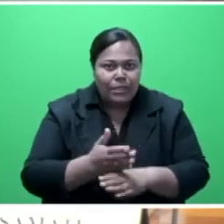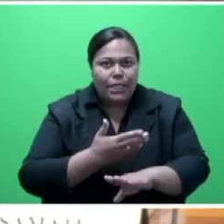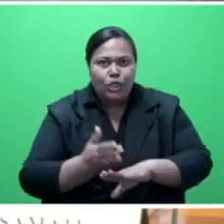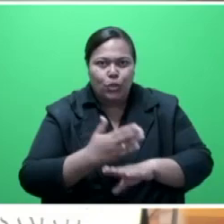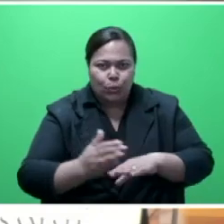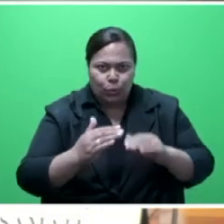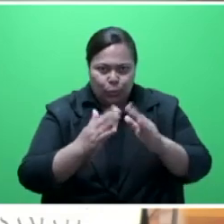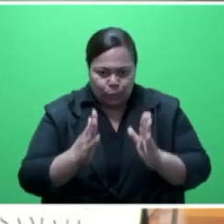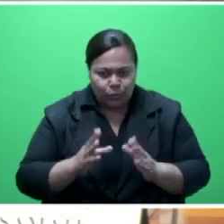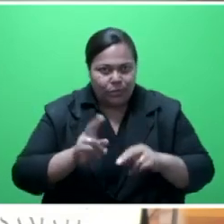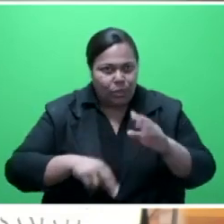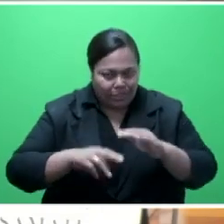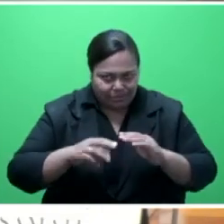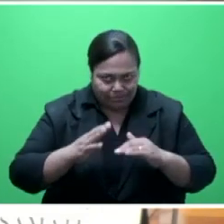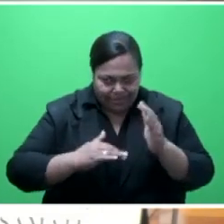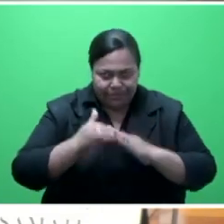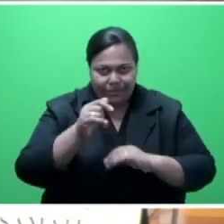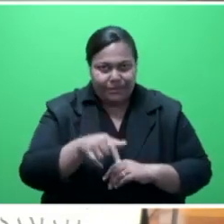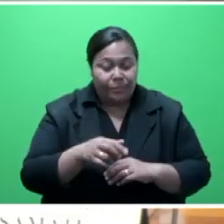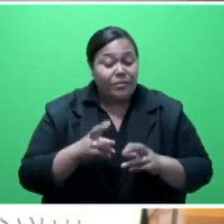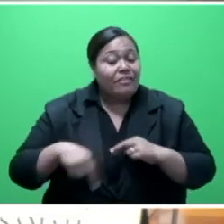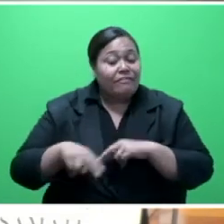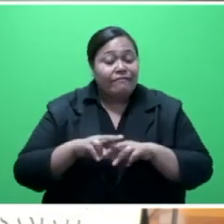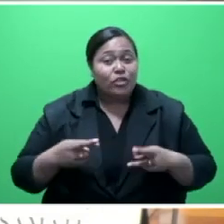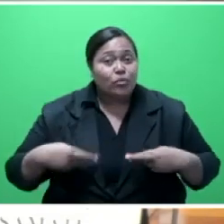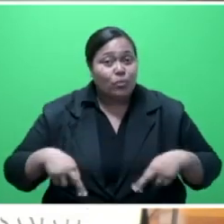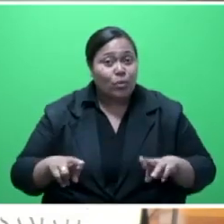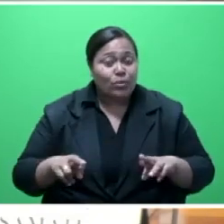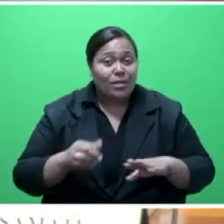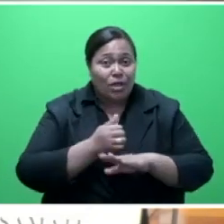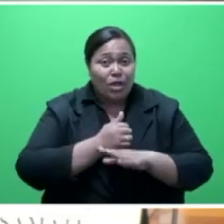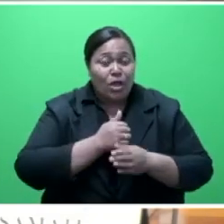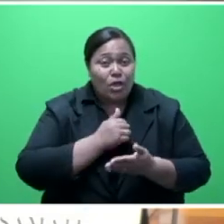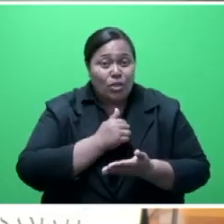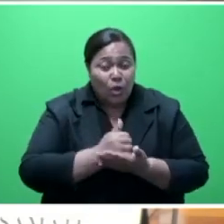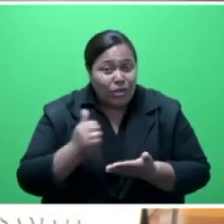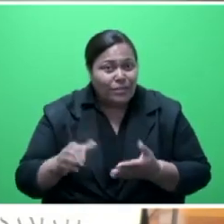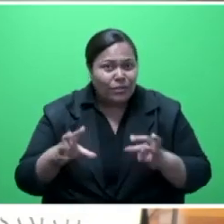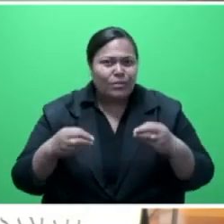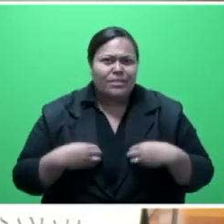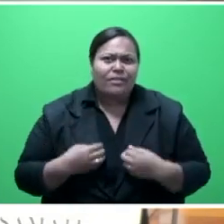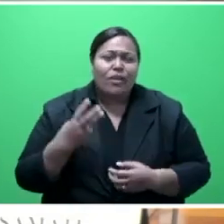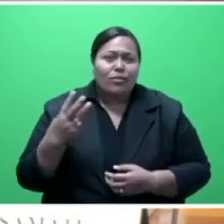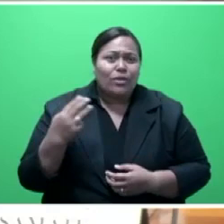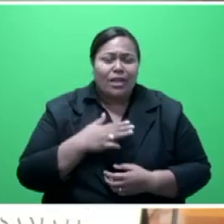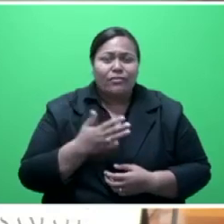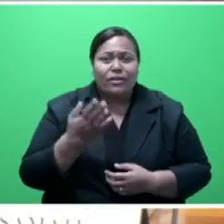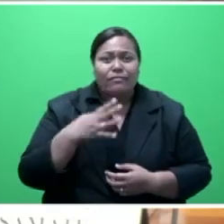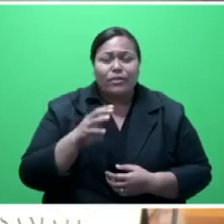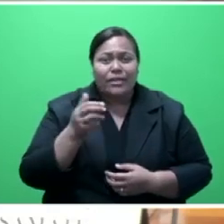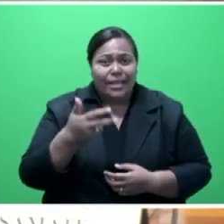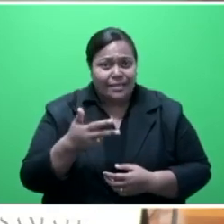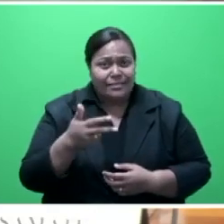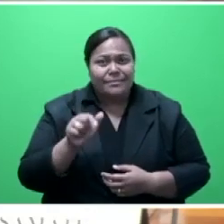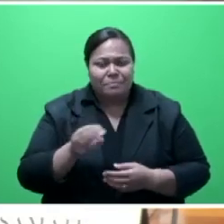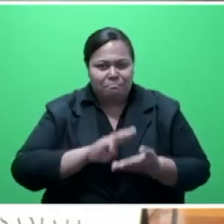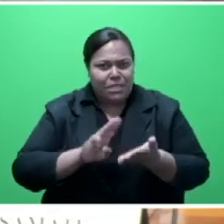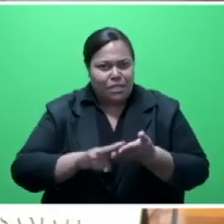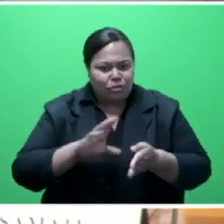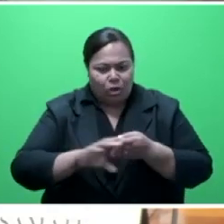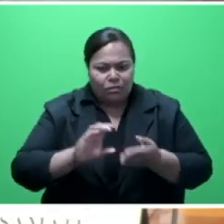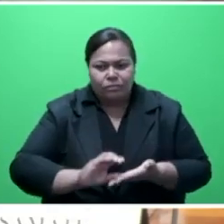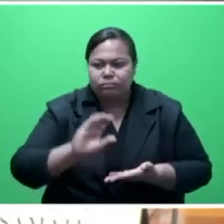infrastructure. The Fiji Roads Authority will receive $348.9 million allocation in this year's budget, up